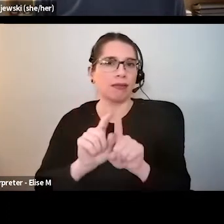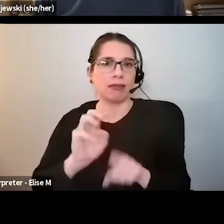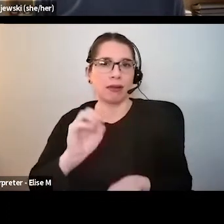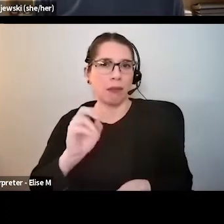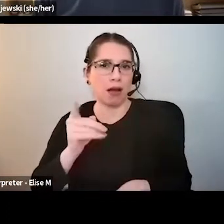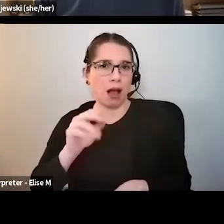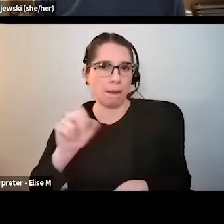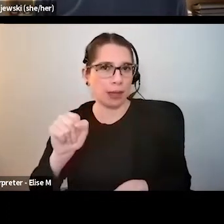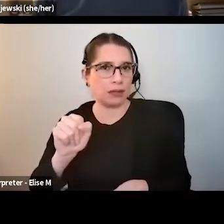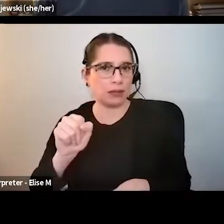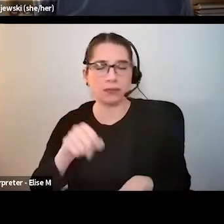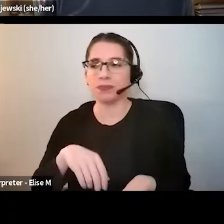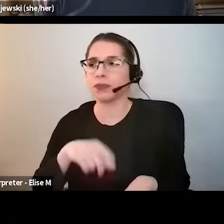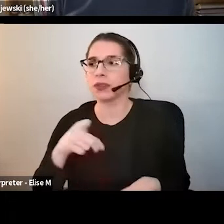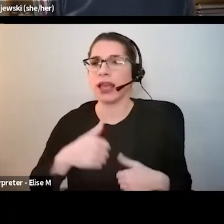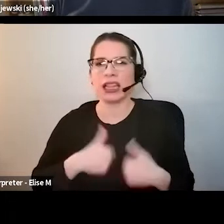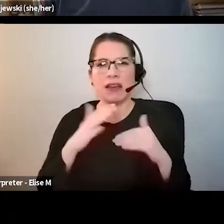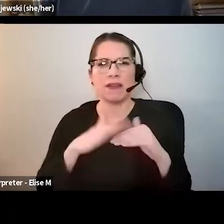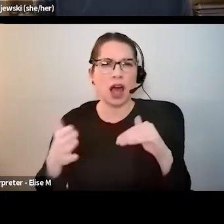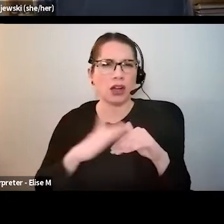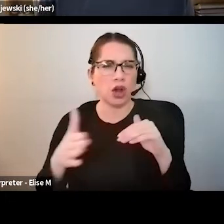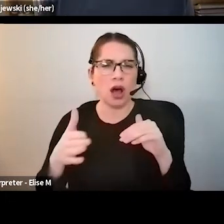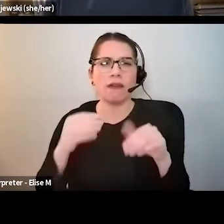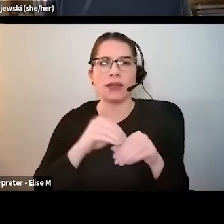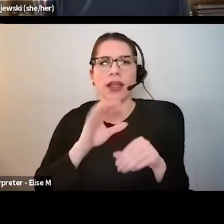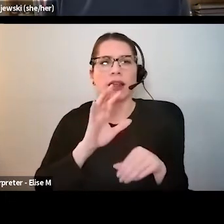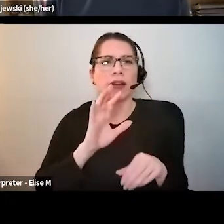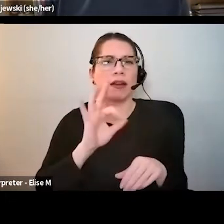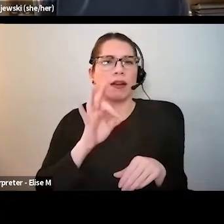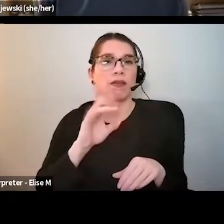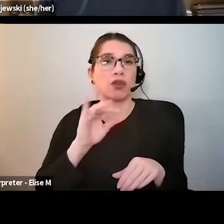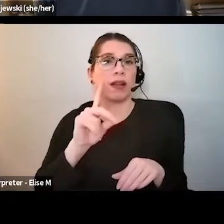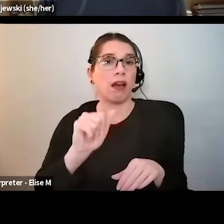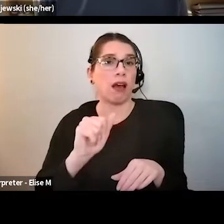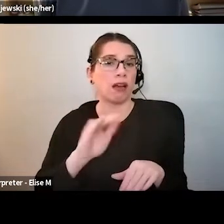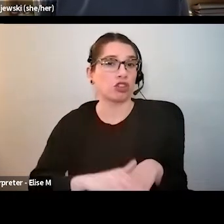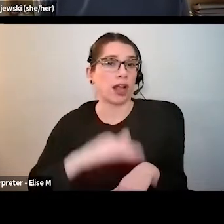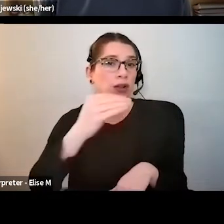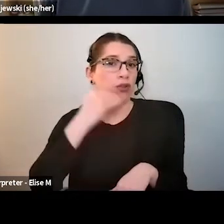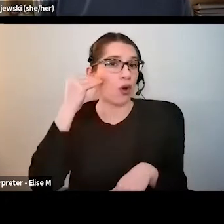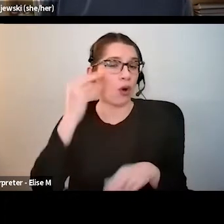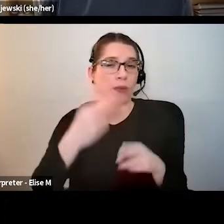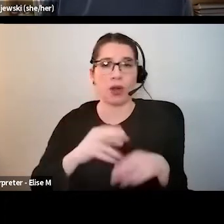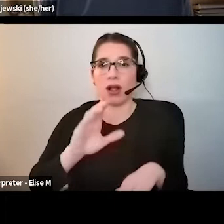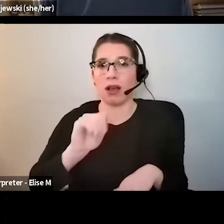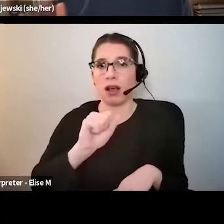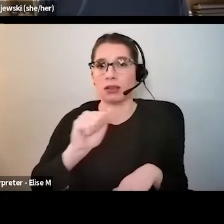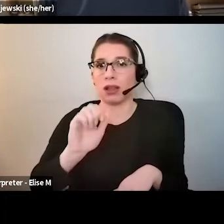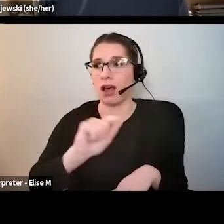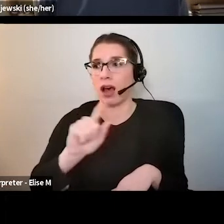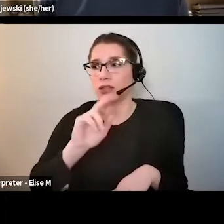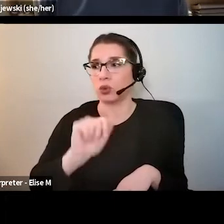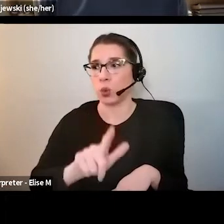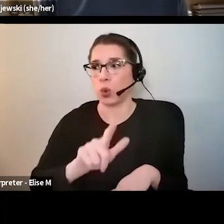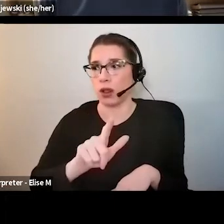Frida's childhood home, known as La Casa Azul, in the neighborhood of Coyoacan in Mexico City. La